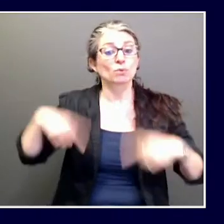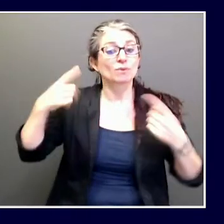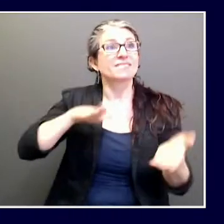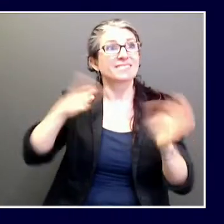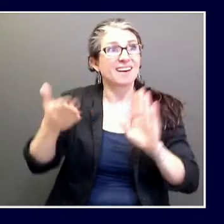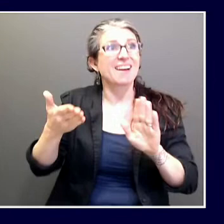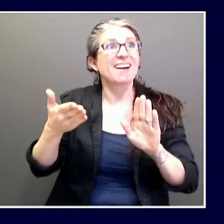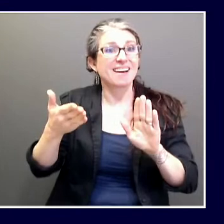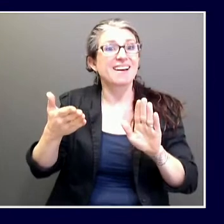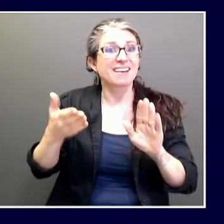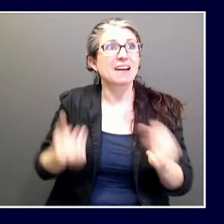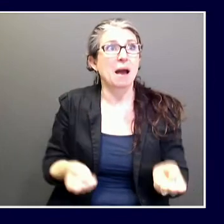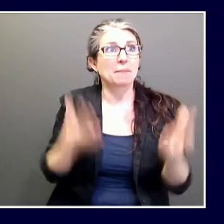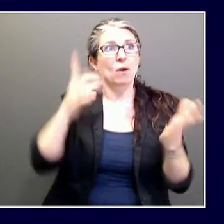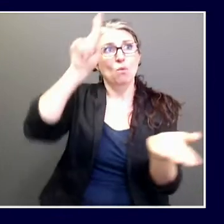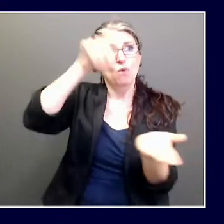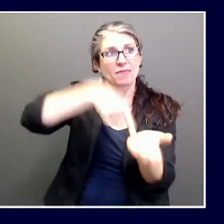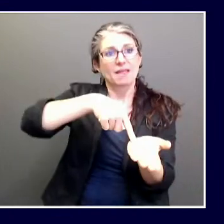now